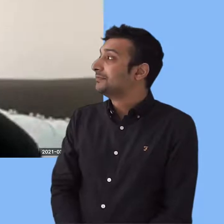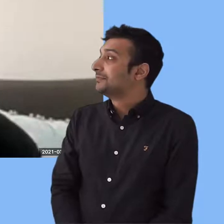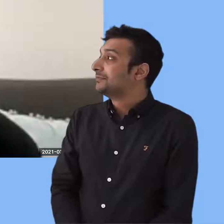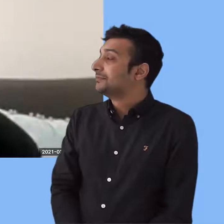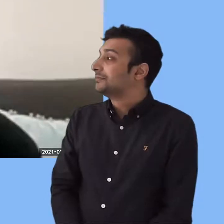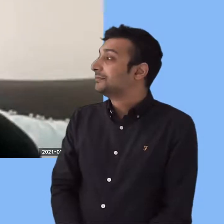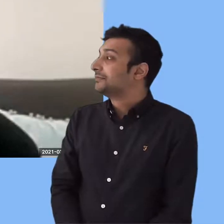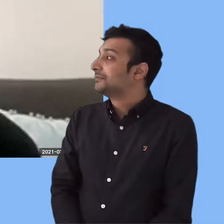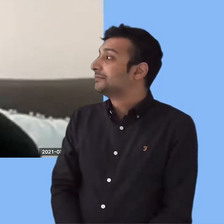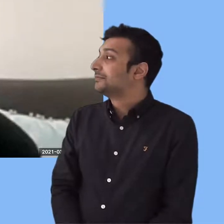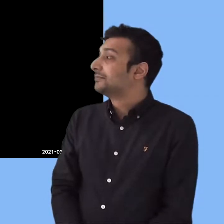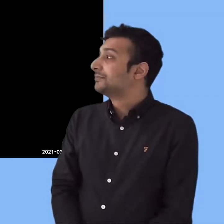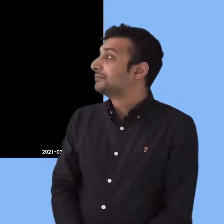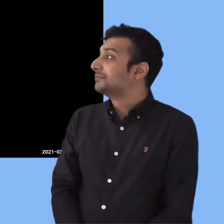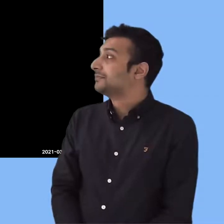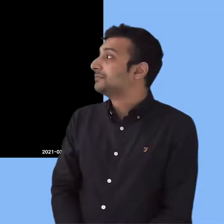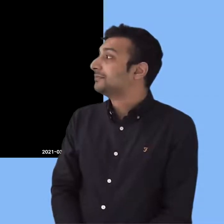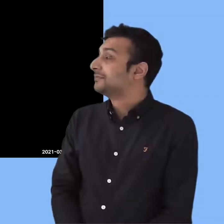now.